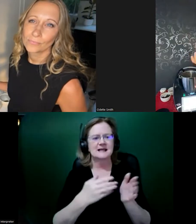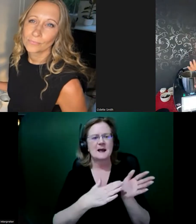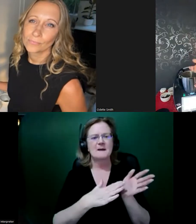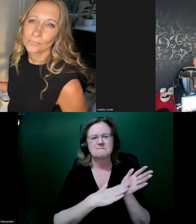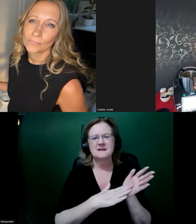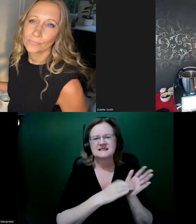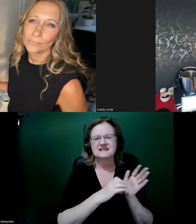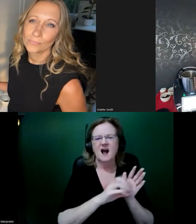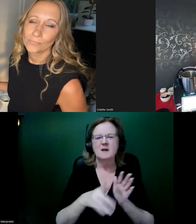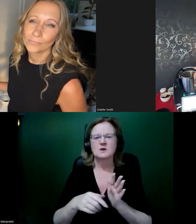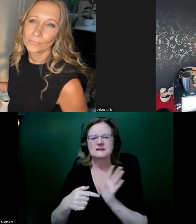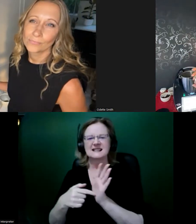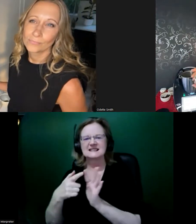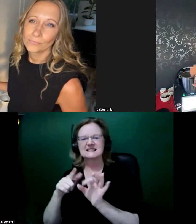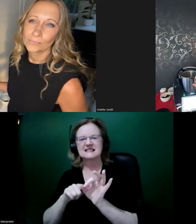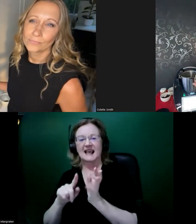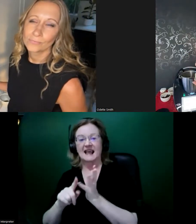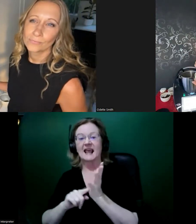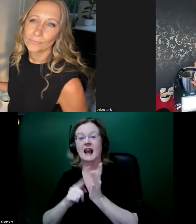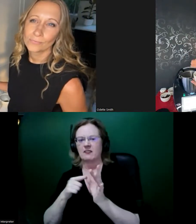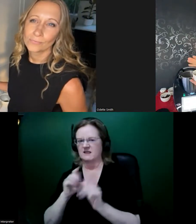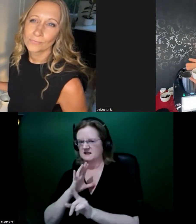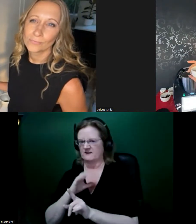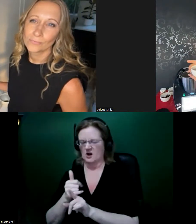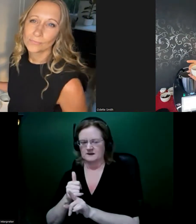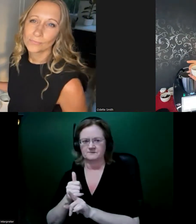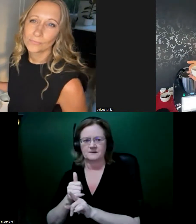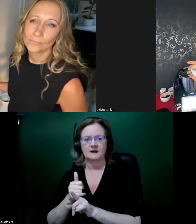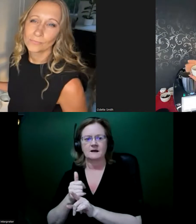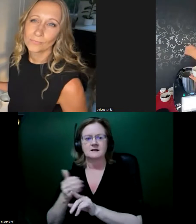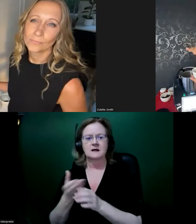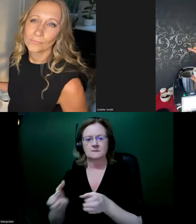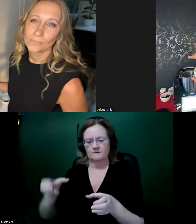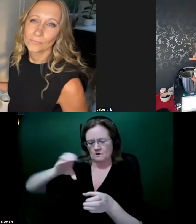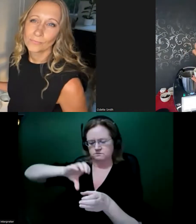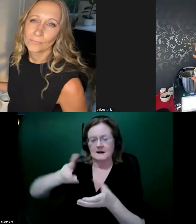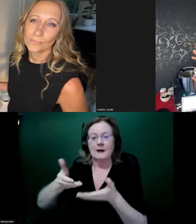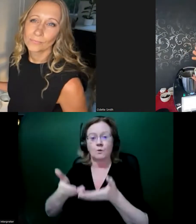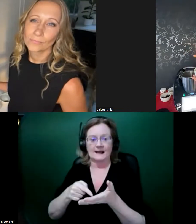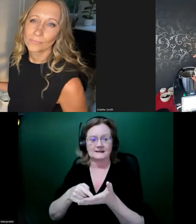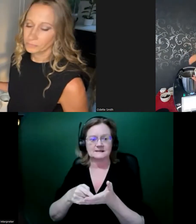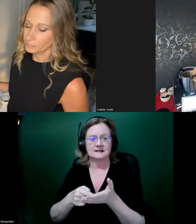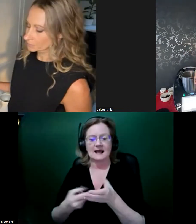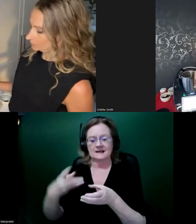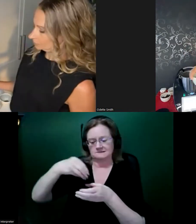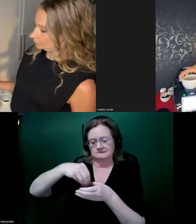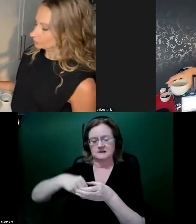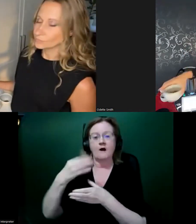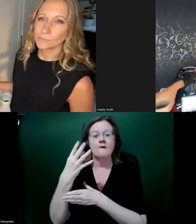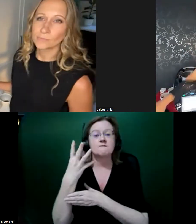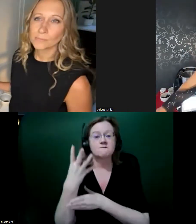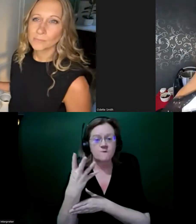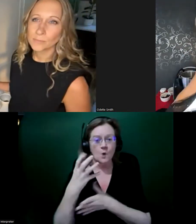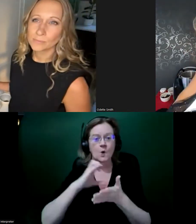tequila because I don't have any mezcal. So weighed some tequila into this little bowl and popped 4 cherries in there. So they've just